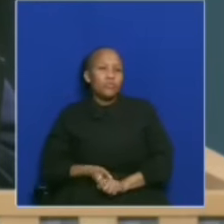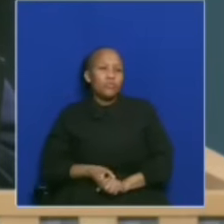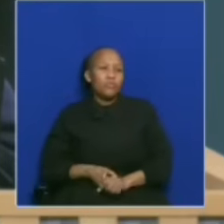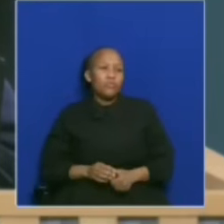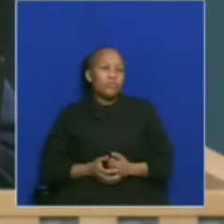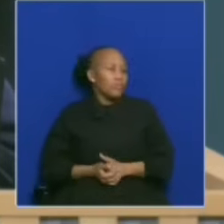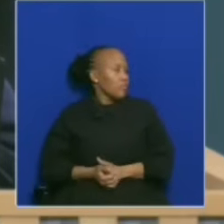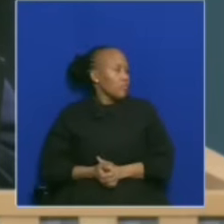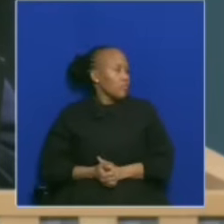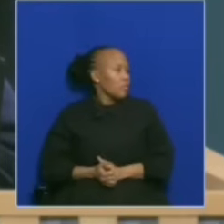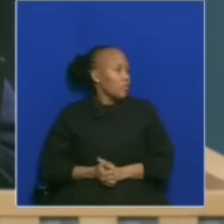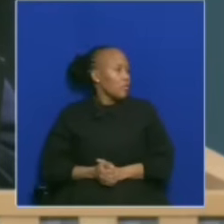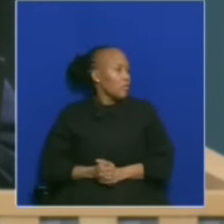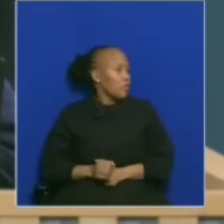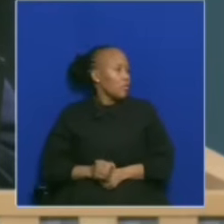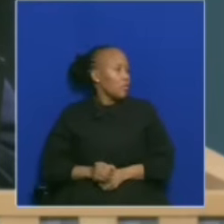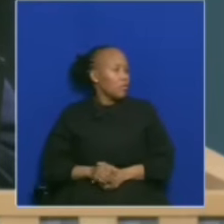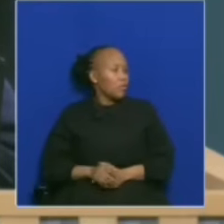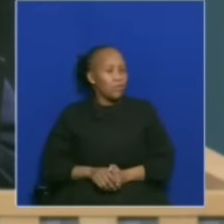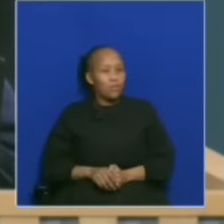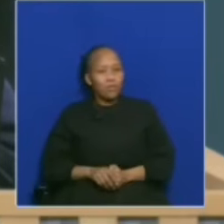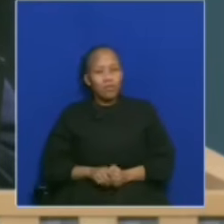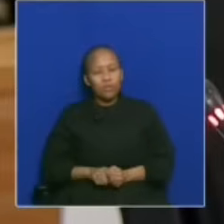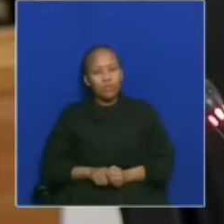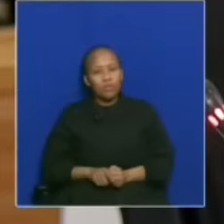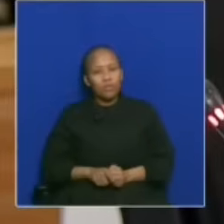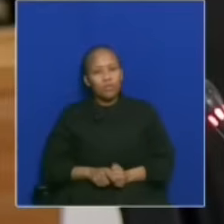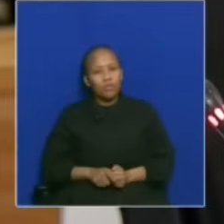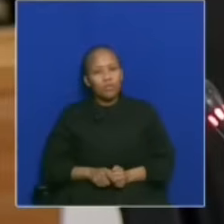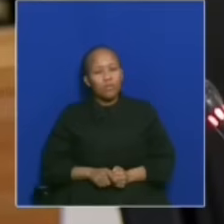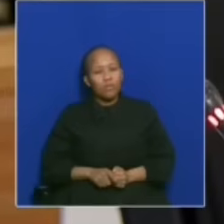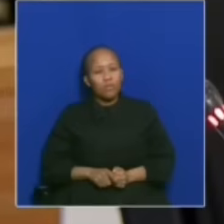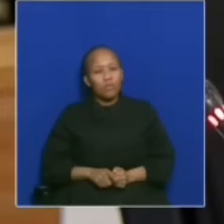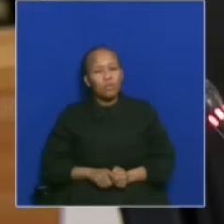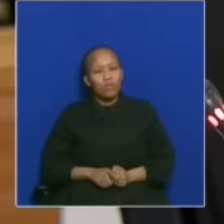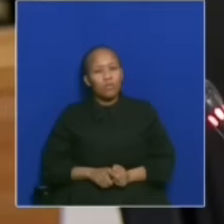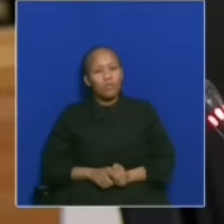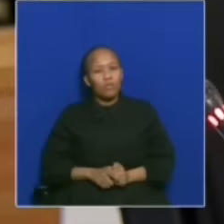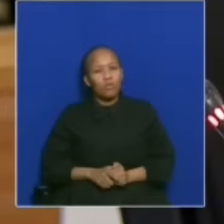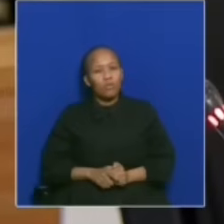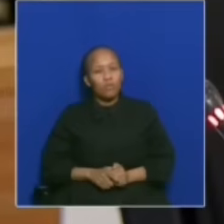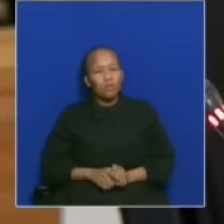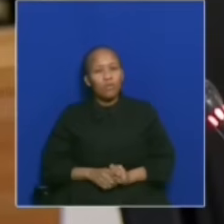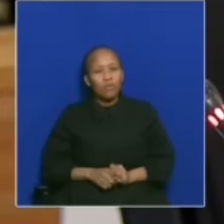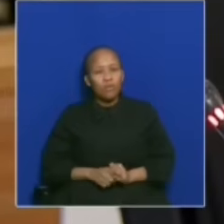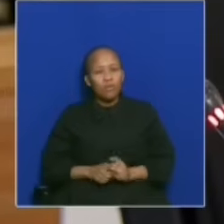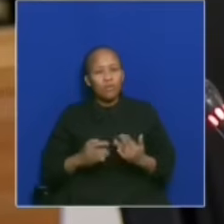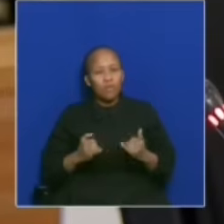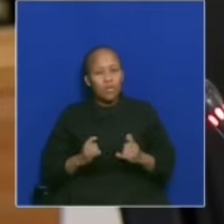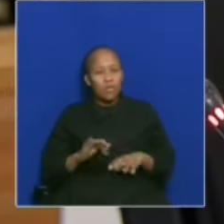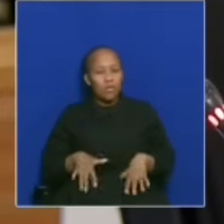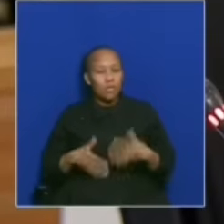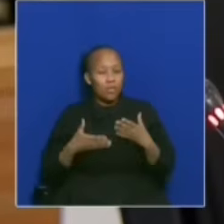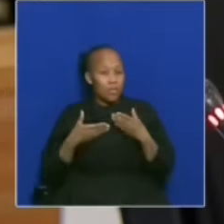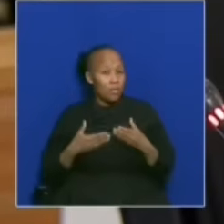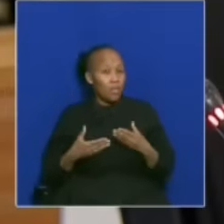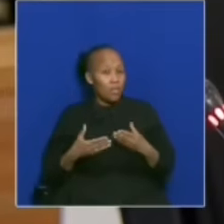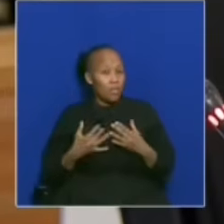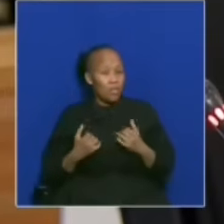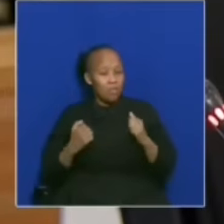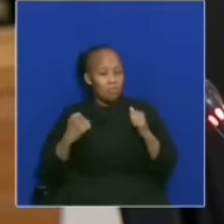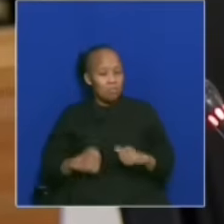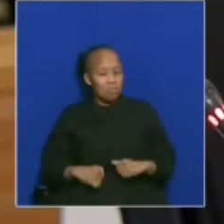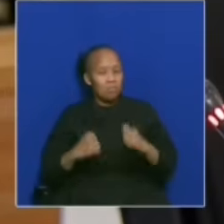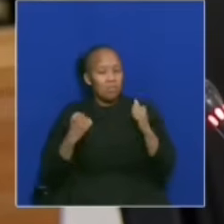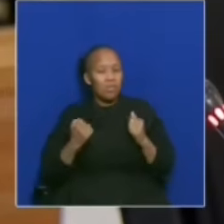yes, I mean, it's a document that would purport to permit him to do certain things. Whether it was lawfully issued